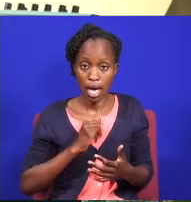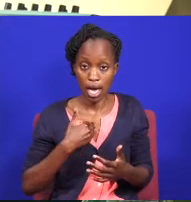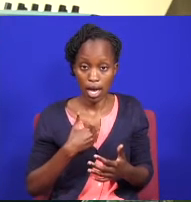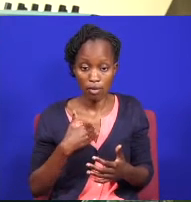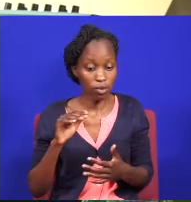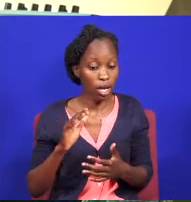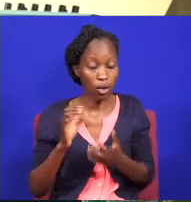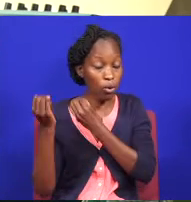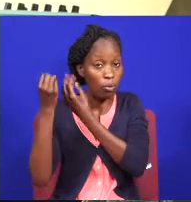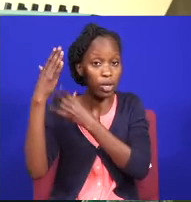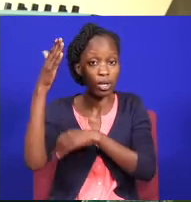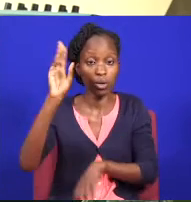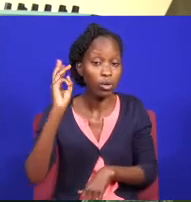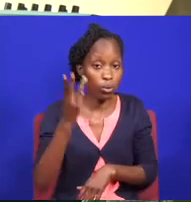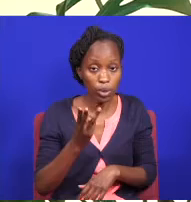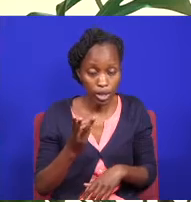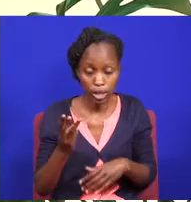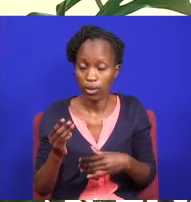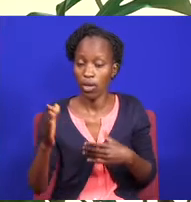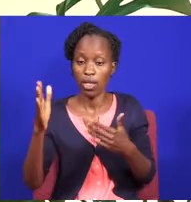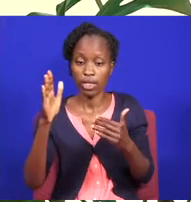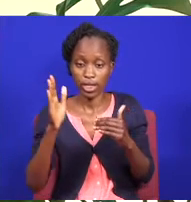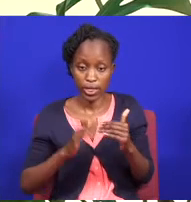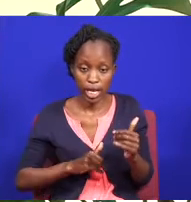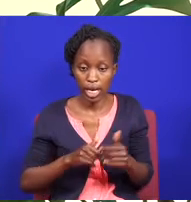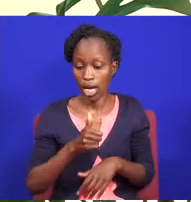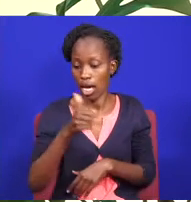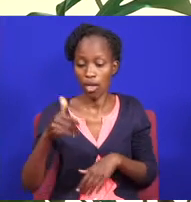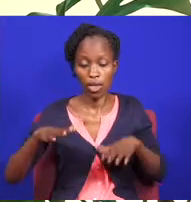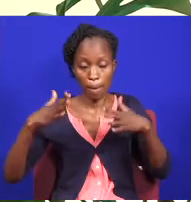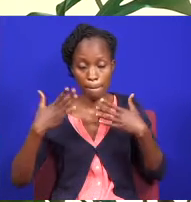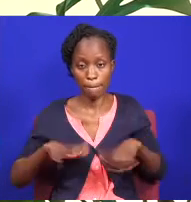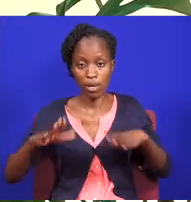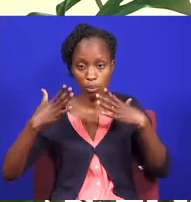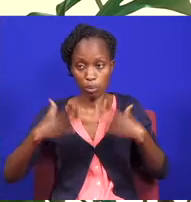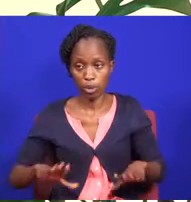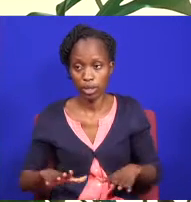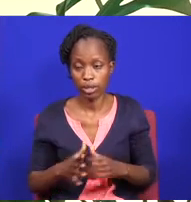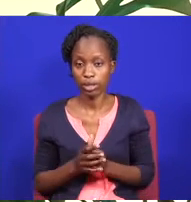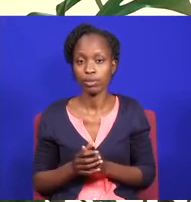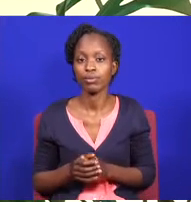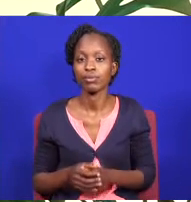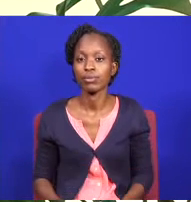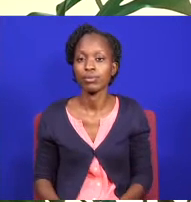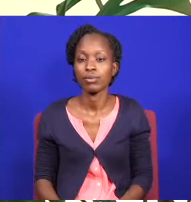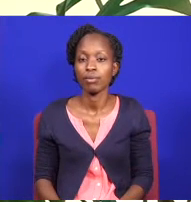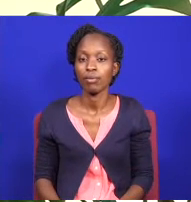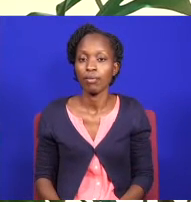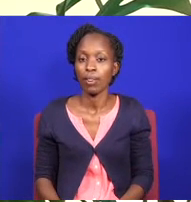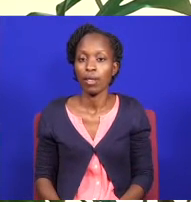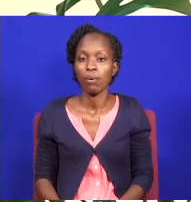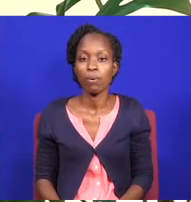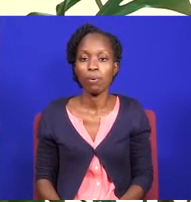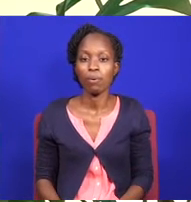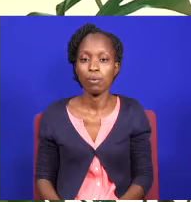and no one else. We are going to obey God and no one else. Thank you for saying no one